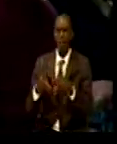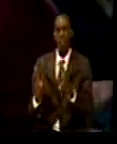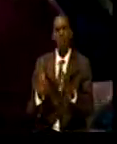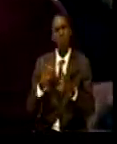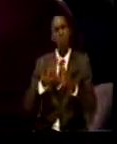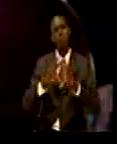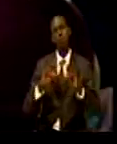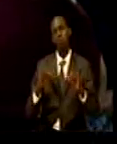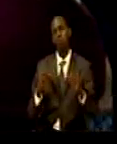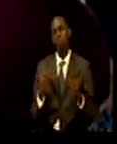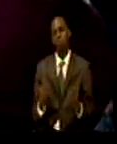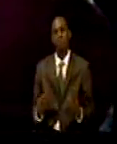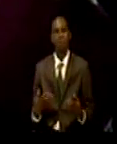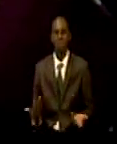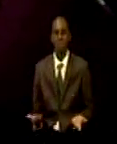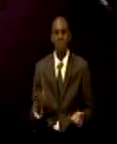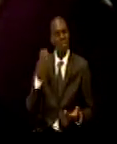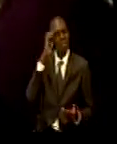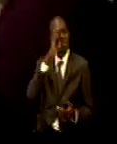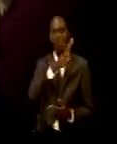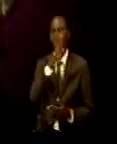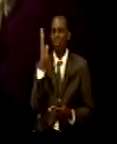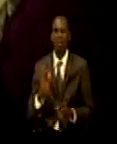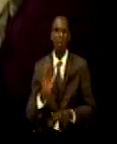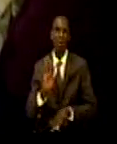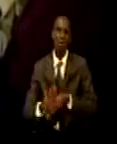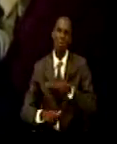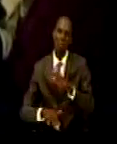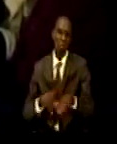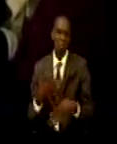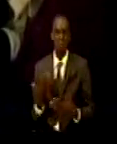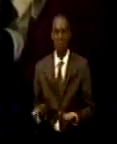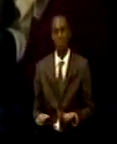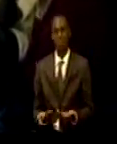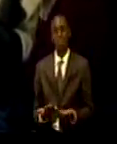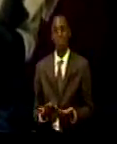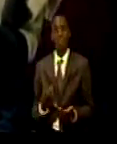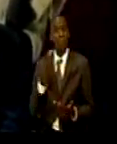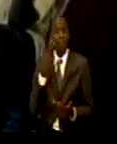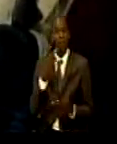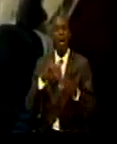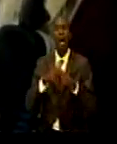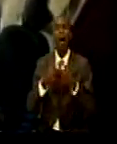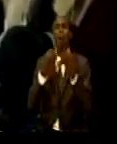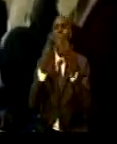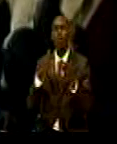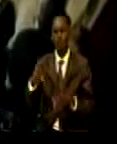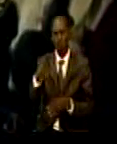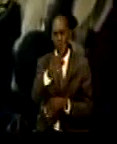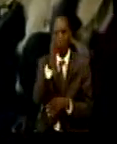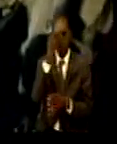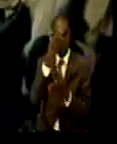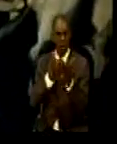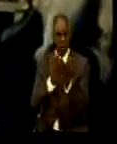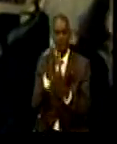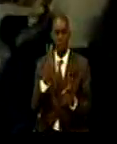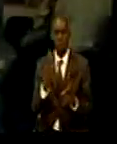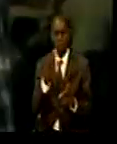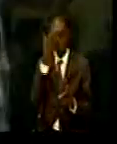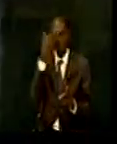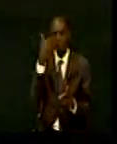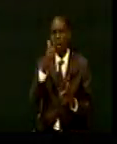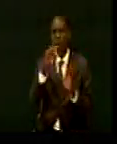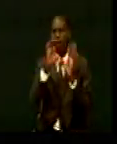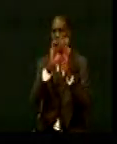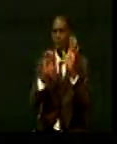who never had walked. How many of us know the right way? We know the Ten Commandments. I want to walk in